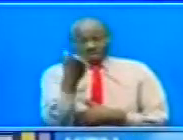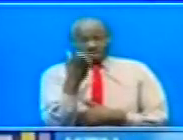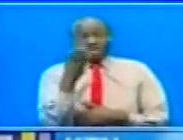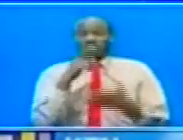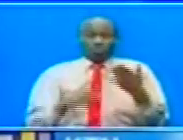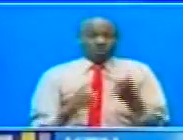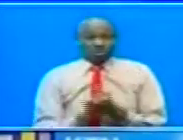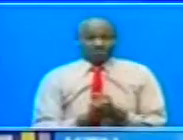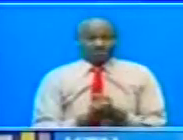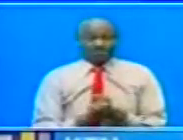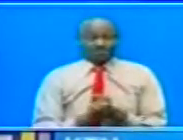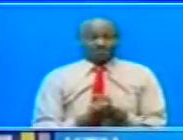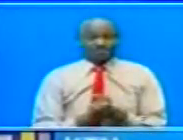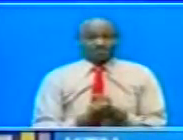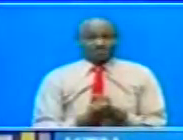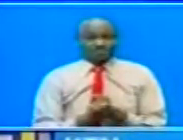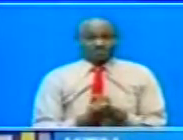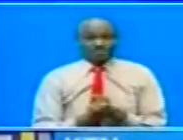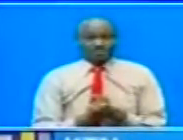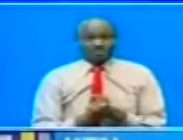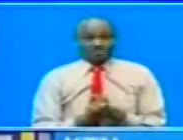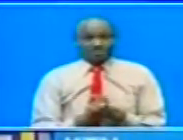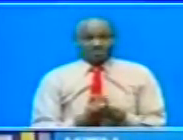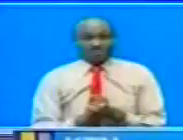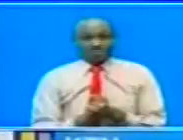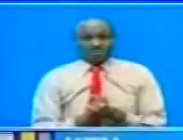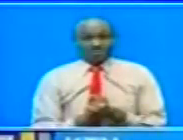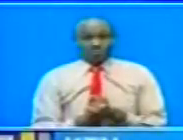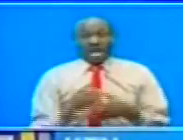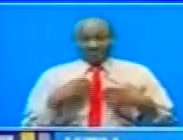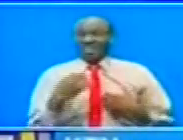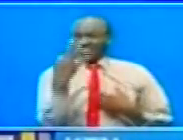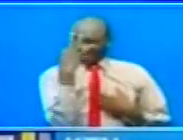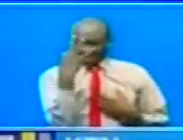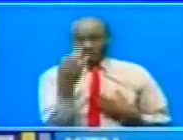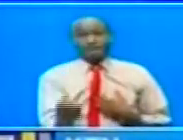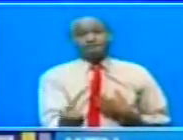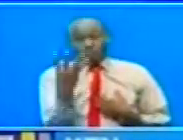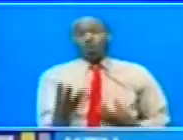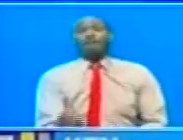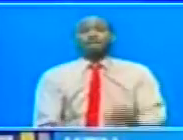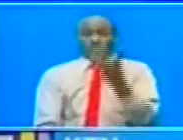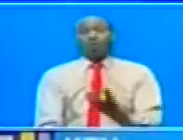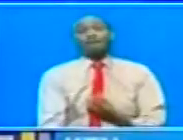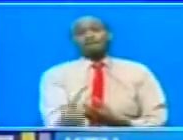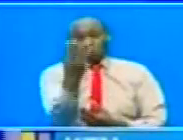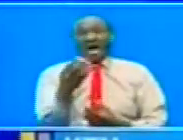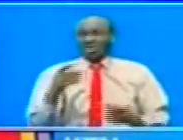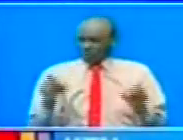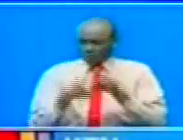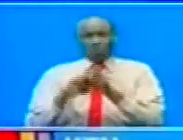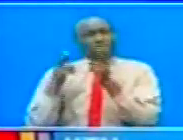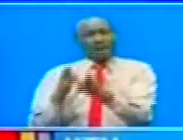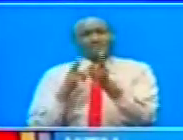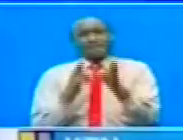that there was three blasts followed by a series of gunshots